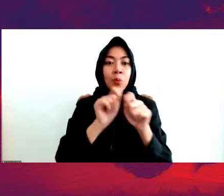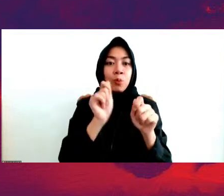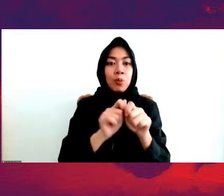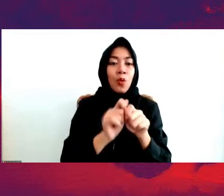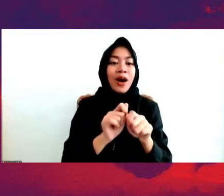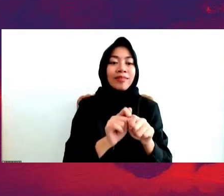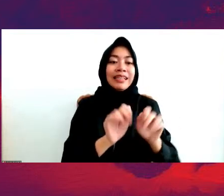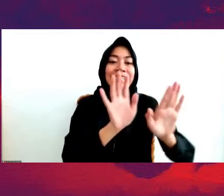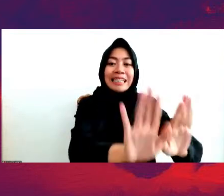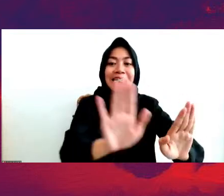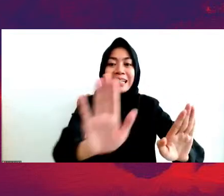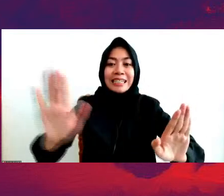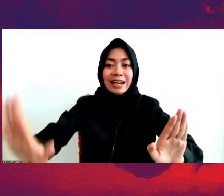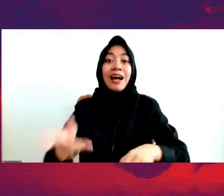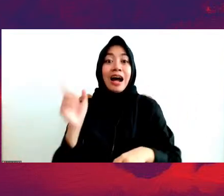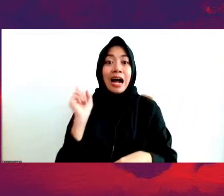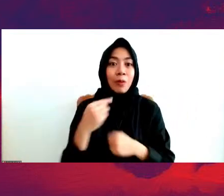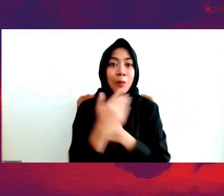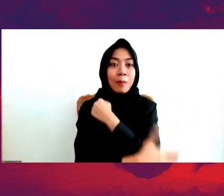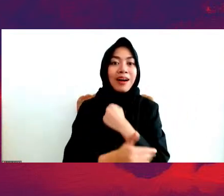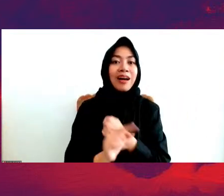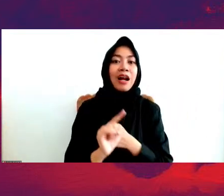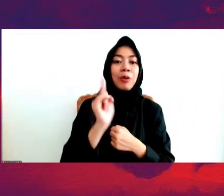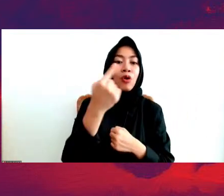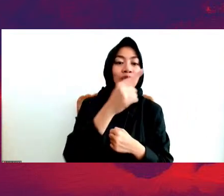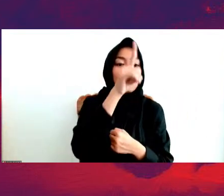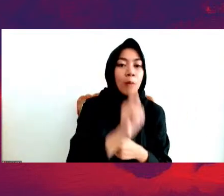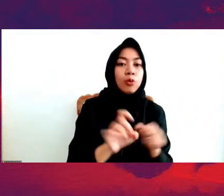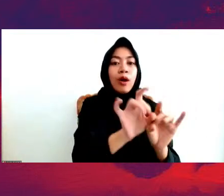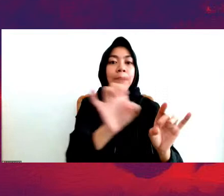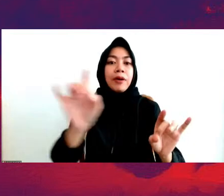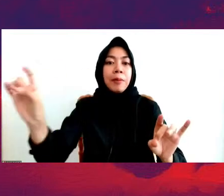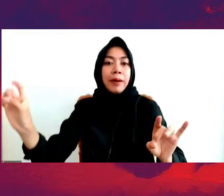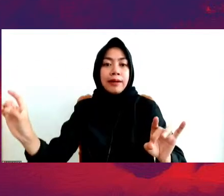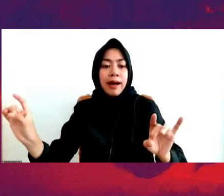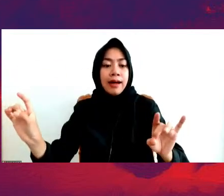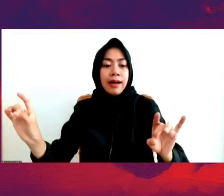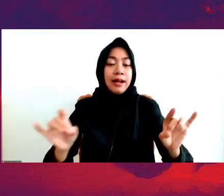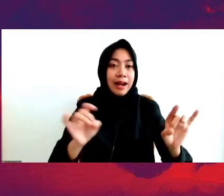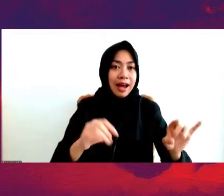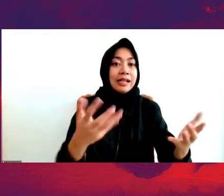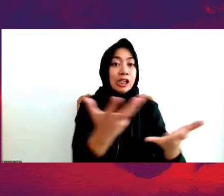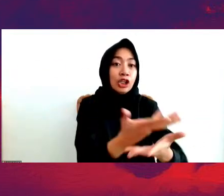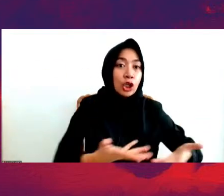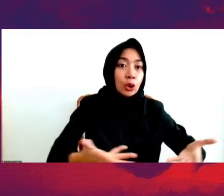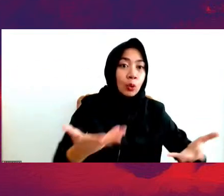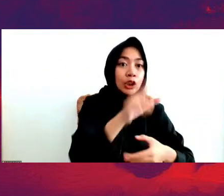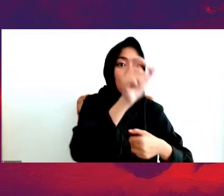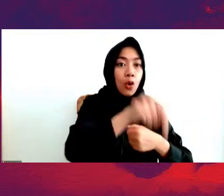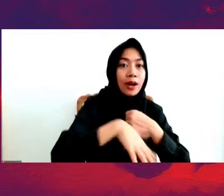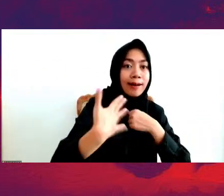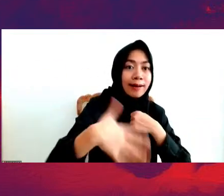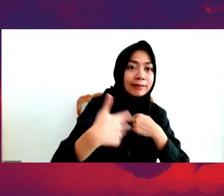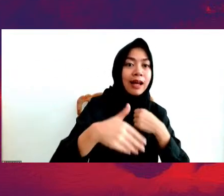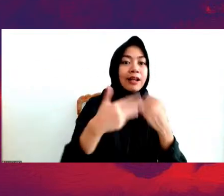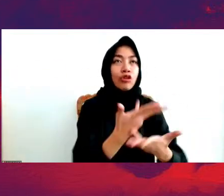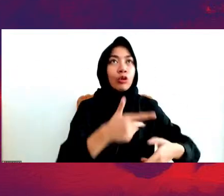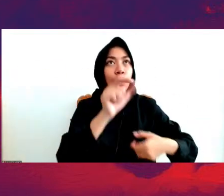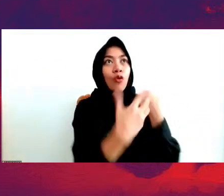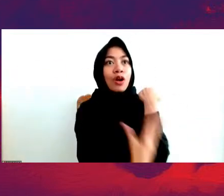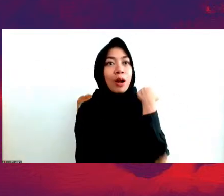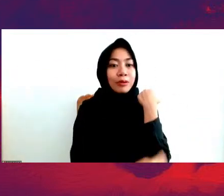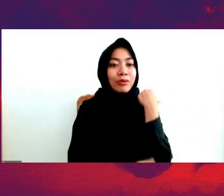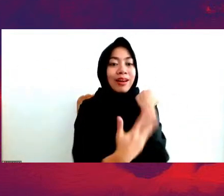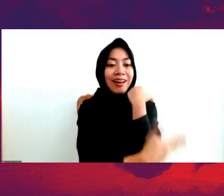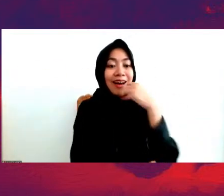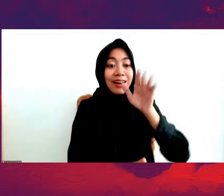poverty, because the priority for a country is its people, the poverty situation they're experiencing, the vulnerability that they are experiencing. It's